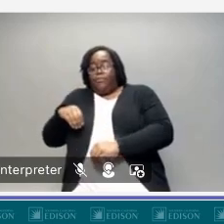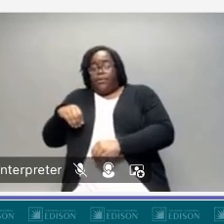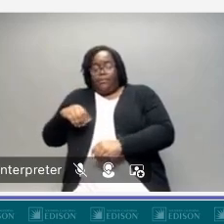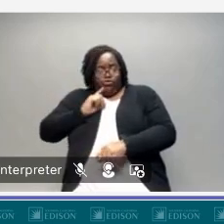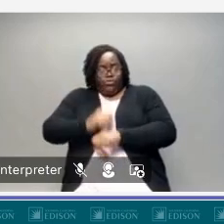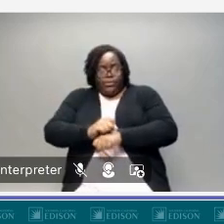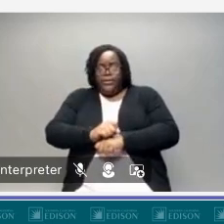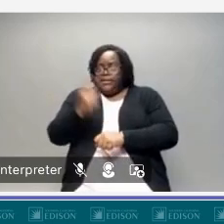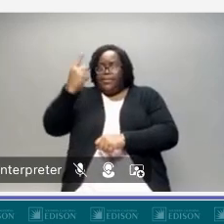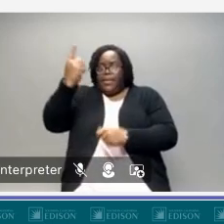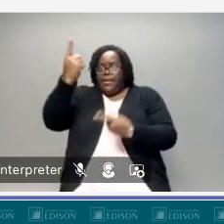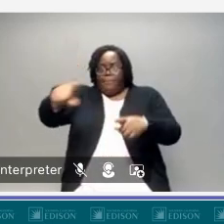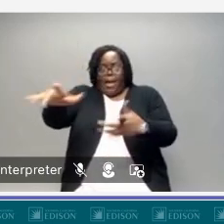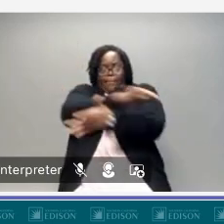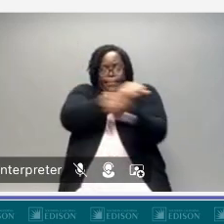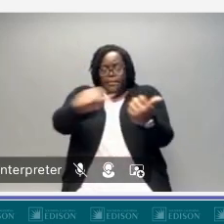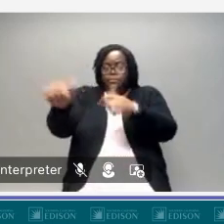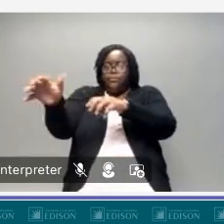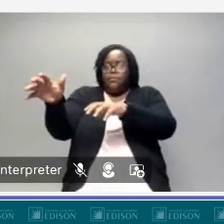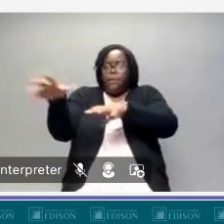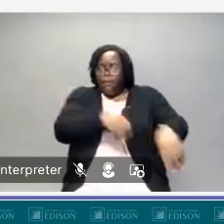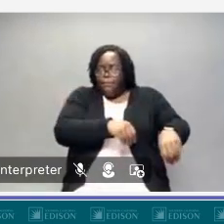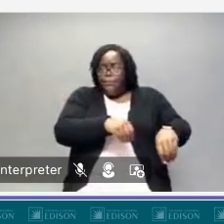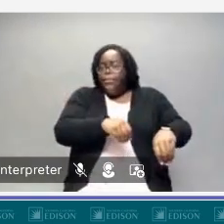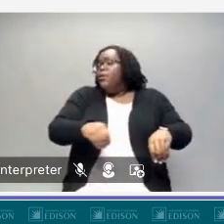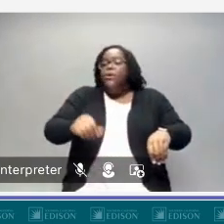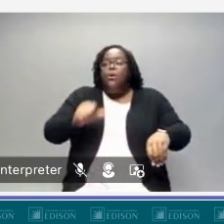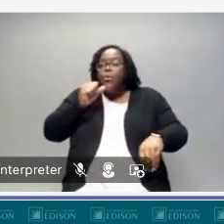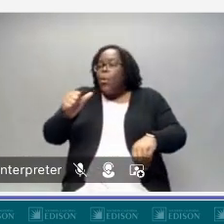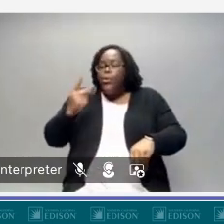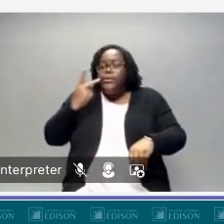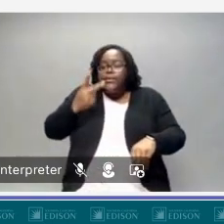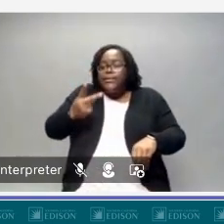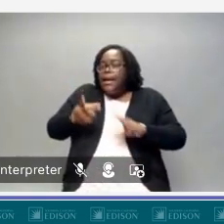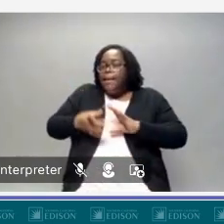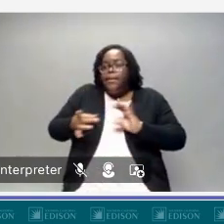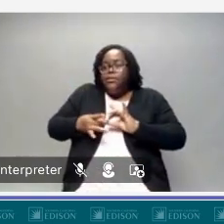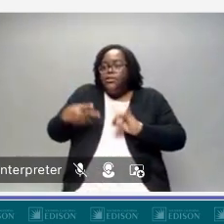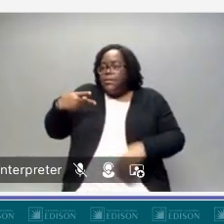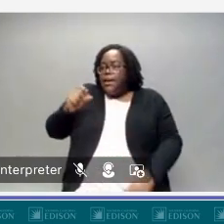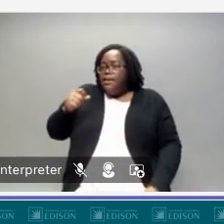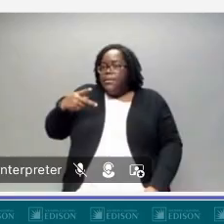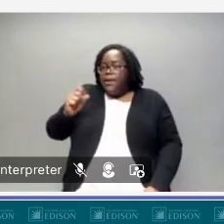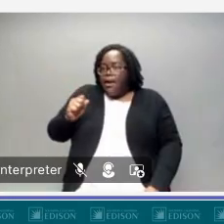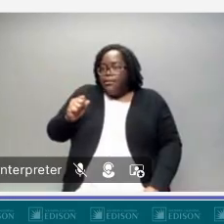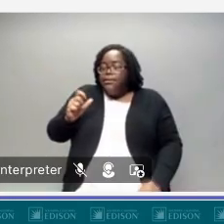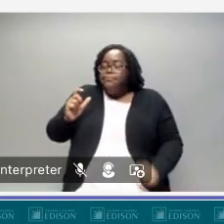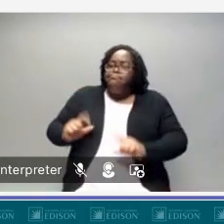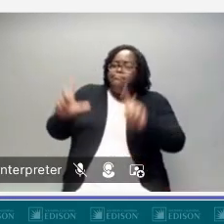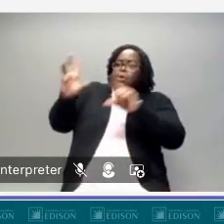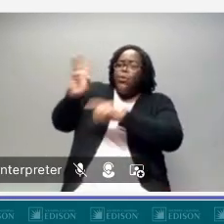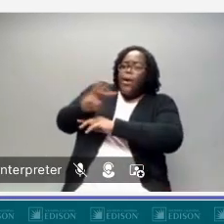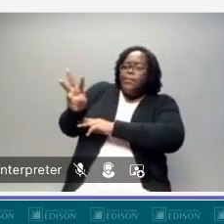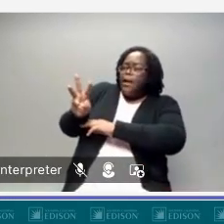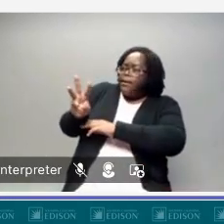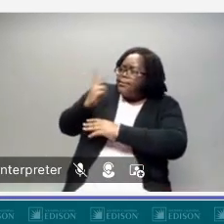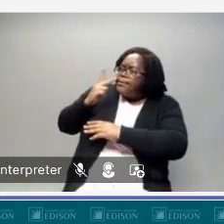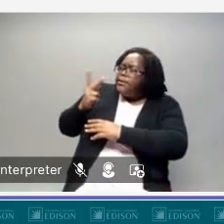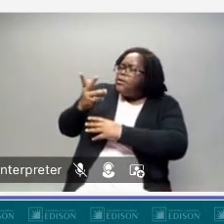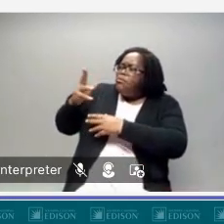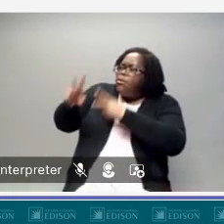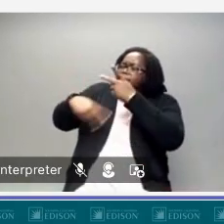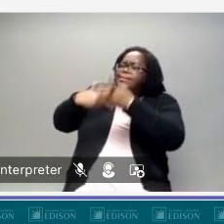out, you wouldn't get a PSPS notification. You could go to our website and you can look, and it'll show you what kind of outage you